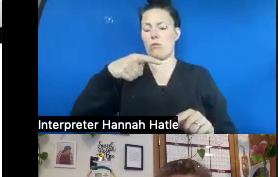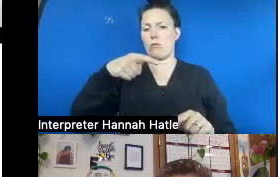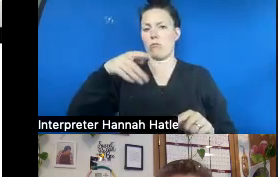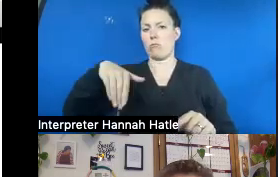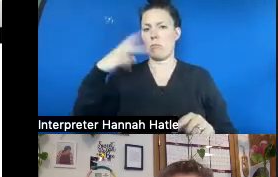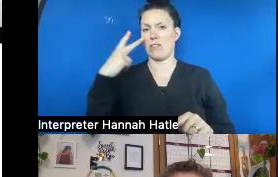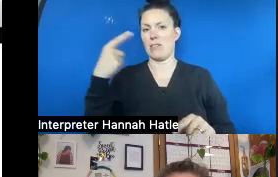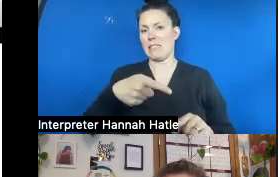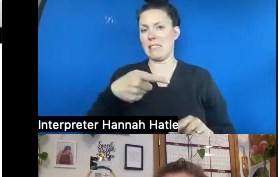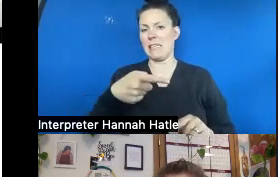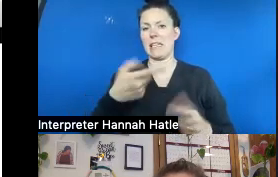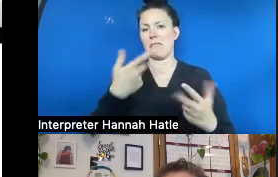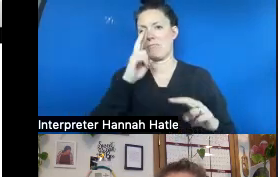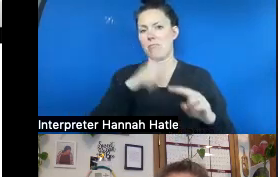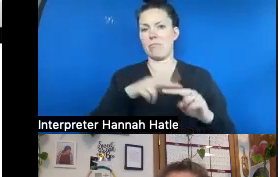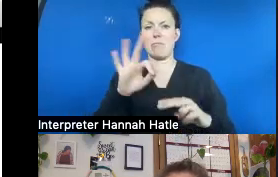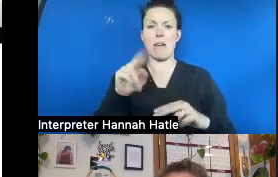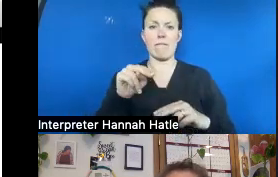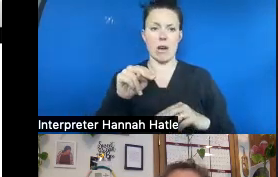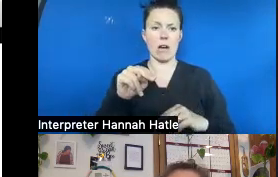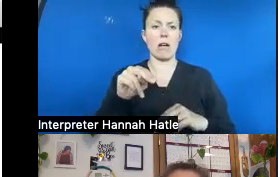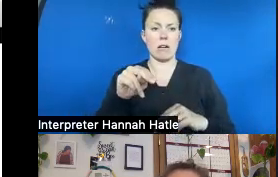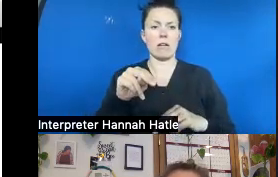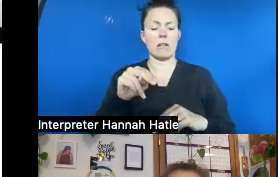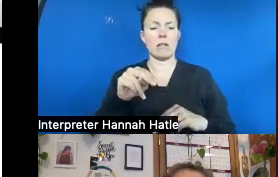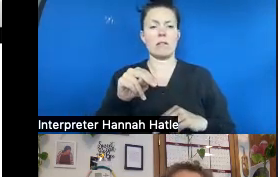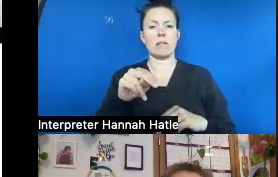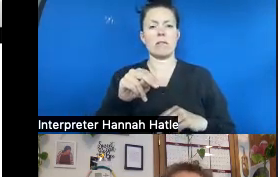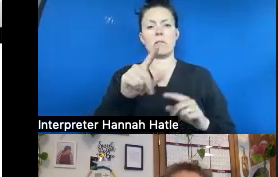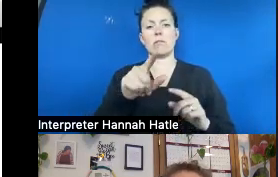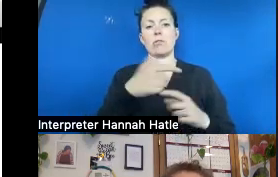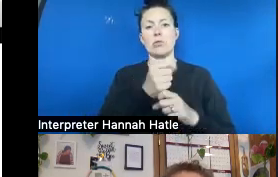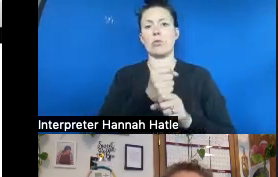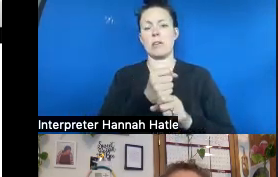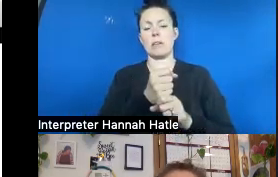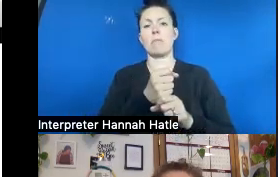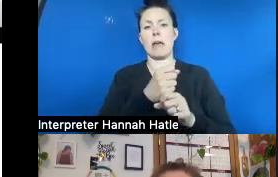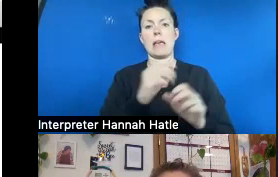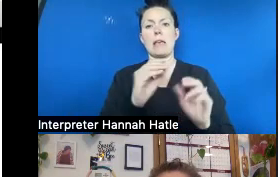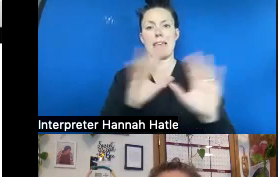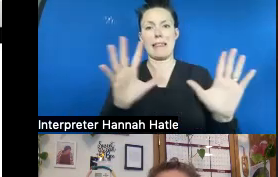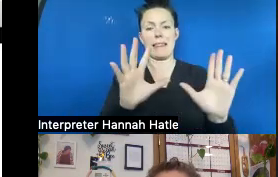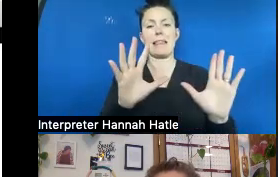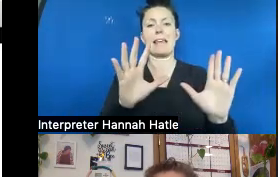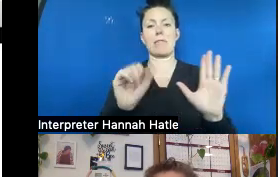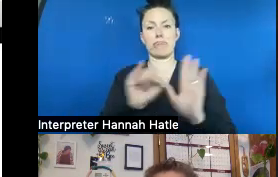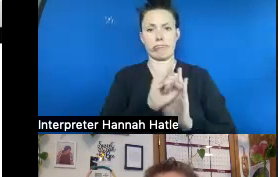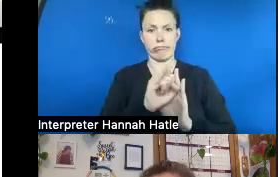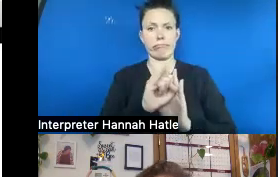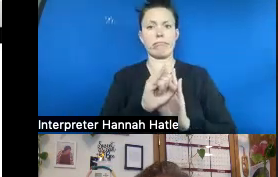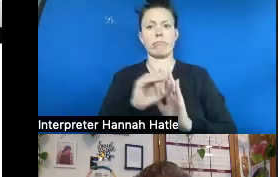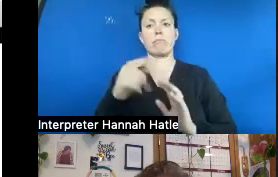a fun little graphic to kind of look at, to kind of make a distinction. You know, our gender